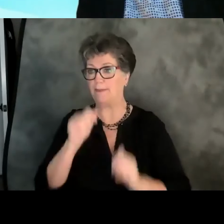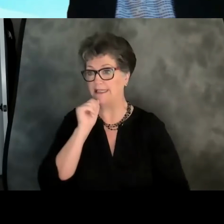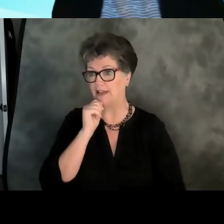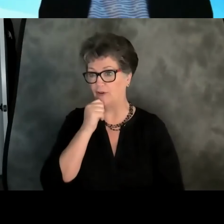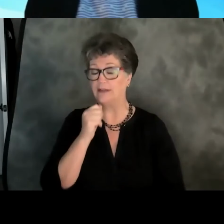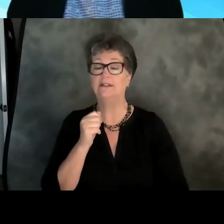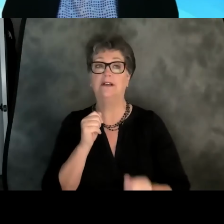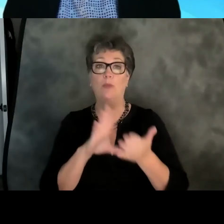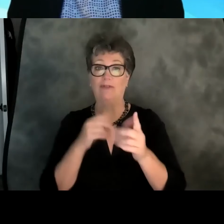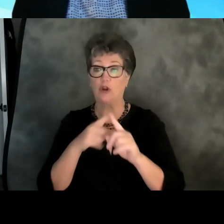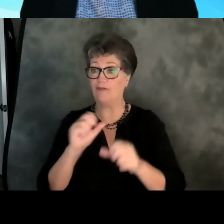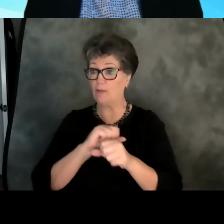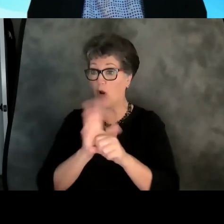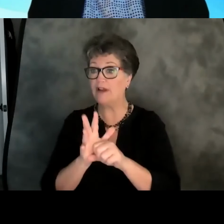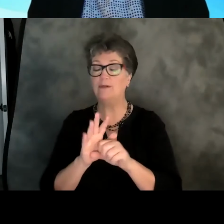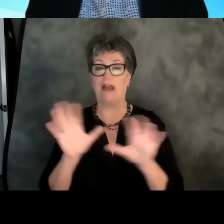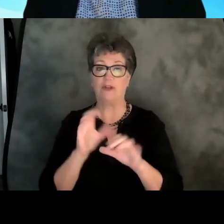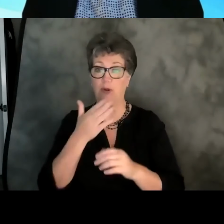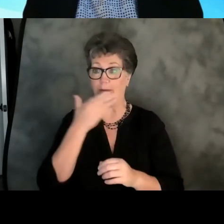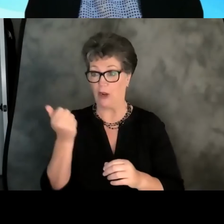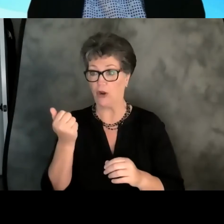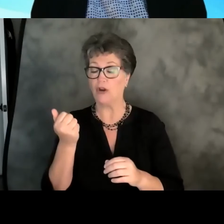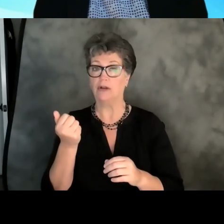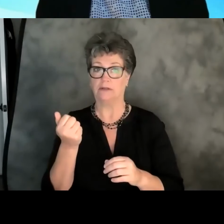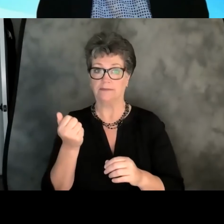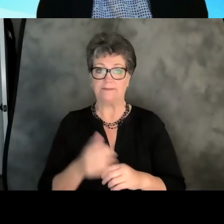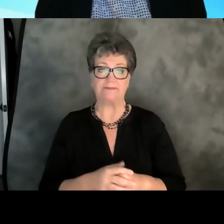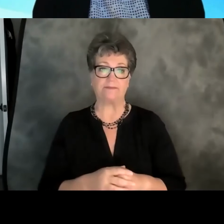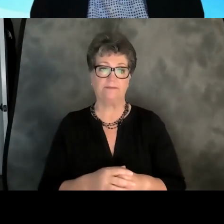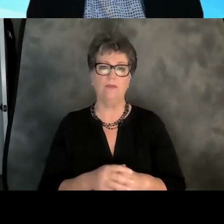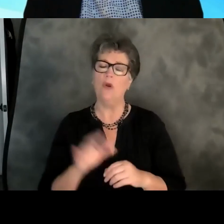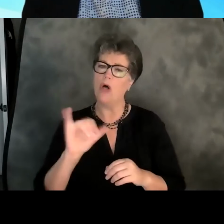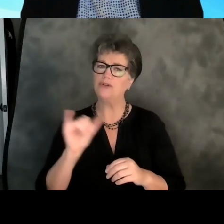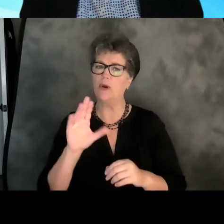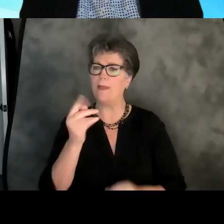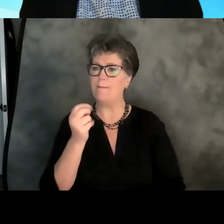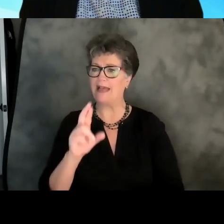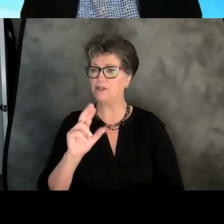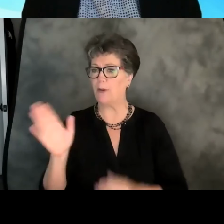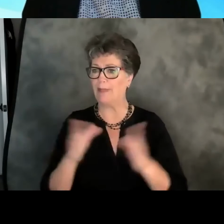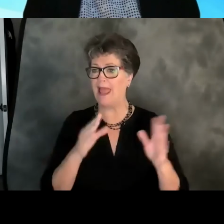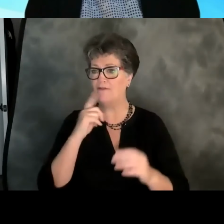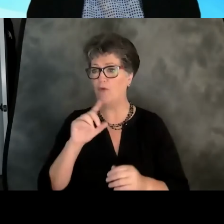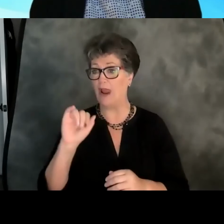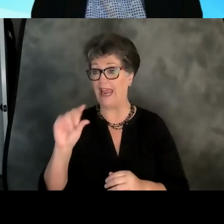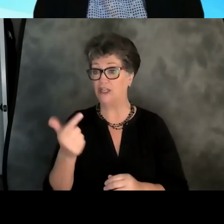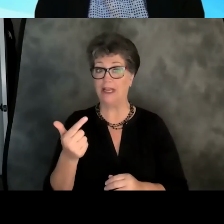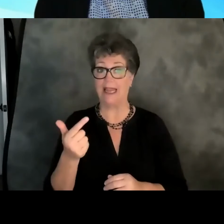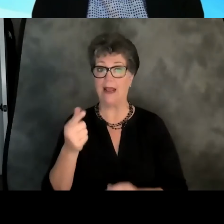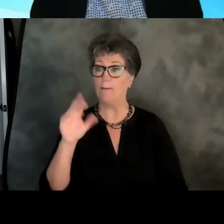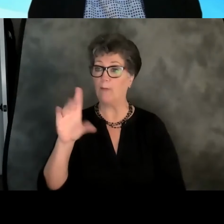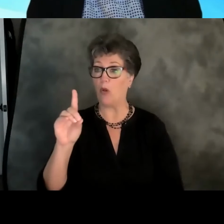and we have to do better and take those lessons to heart and to head. We also have the Master Plan for Aging Bold Goals, which